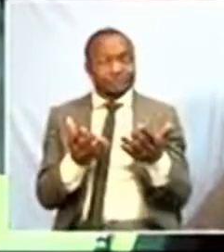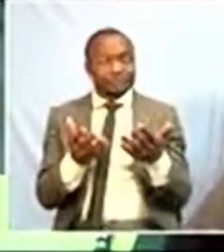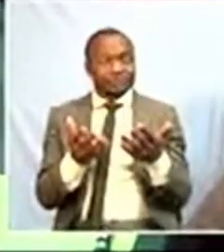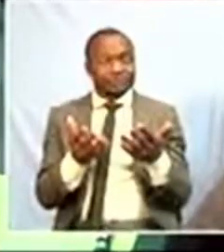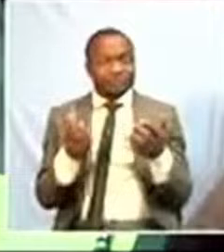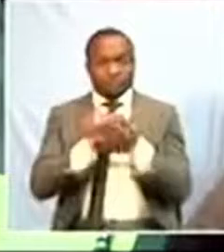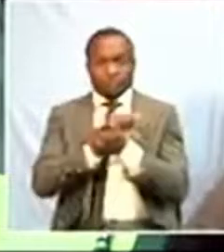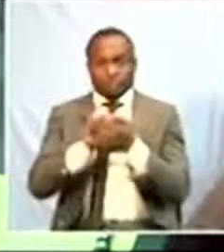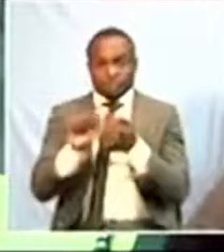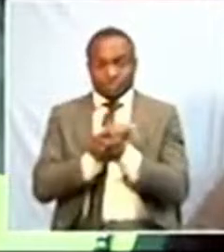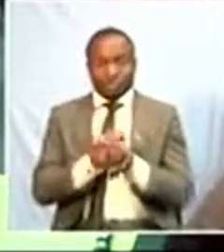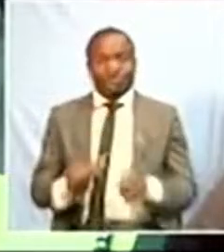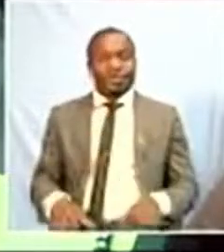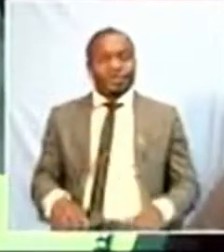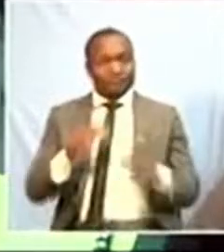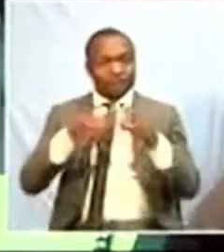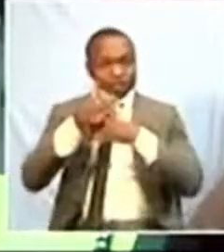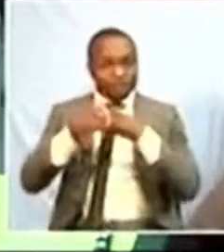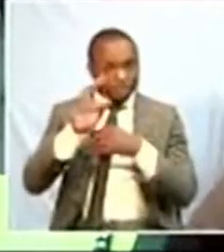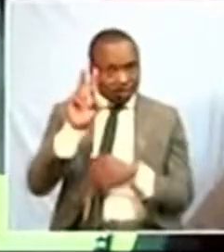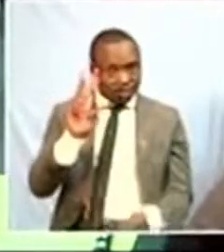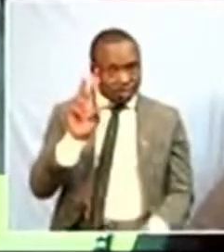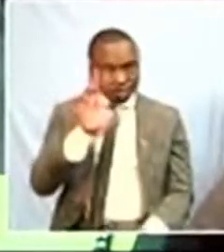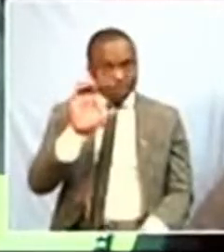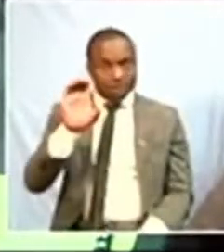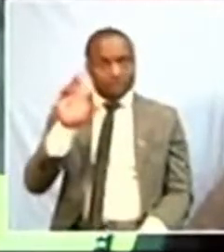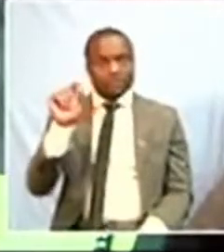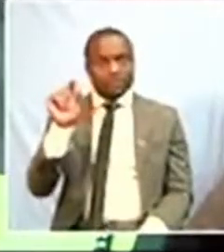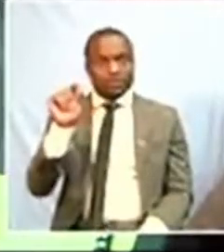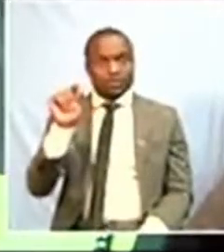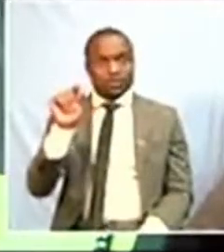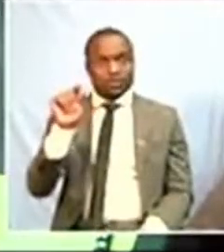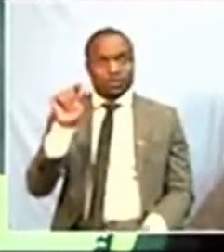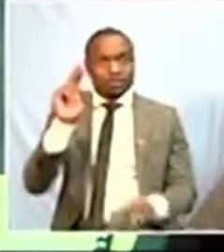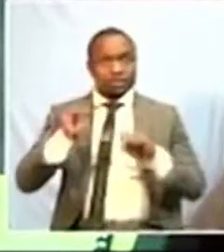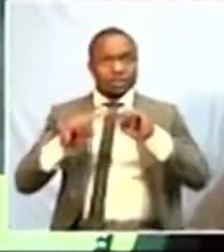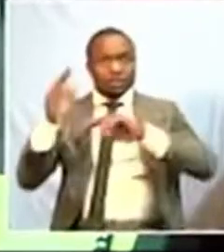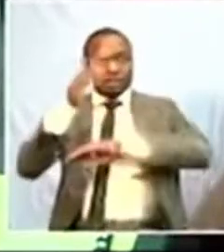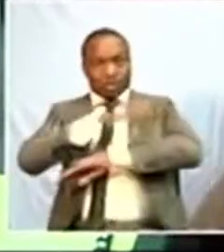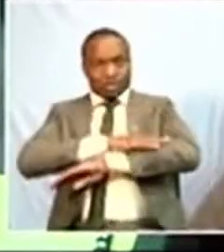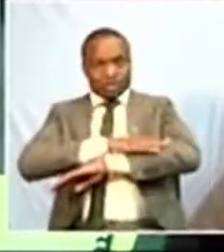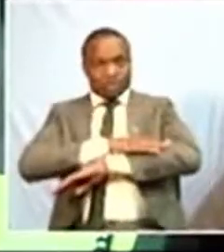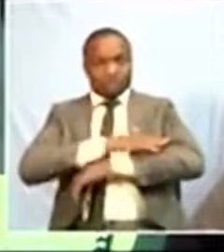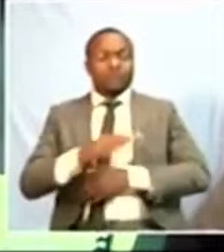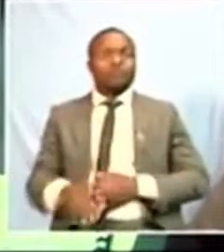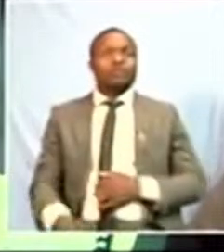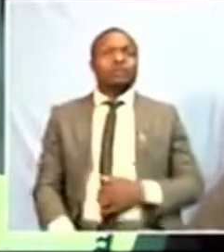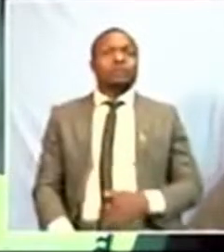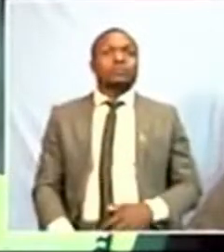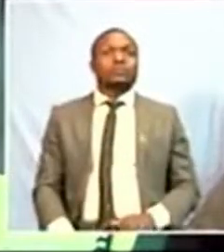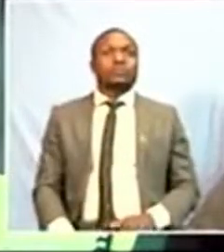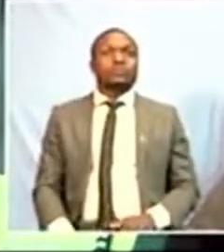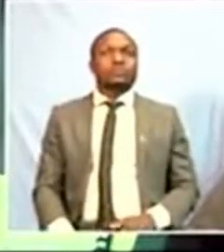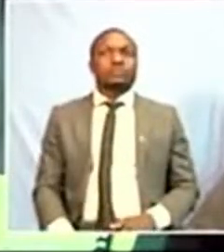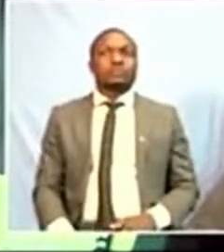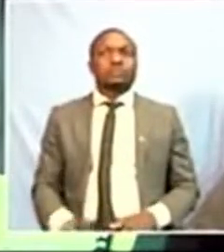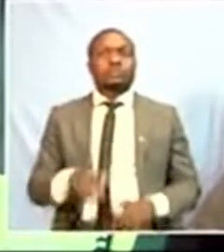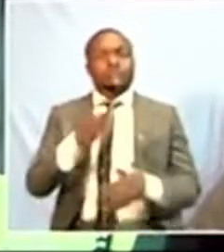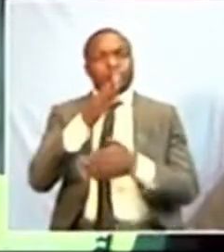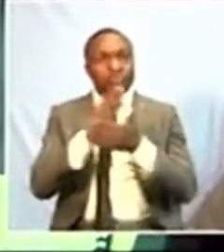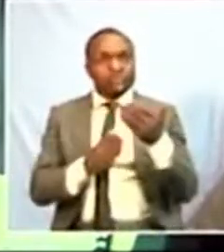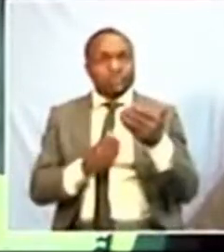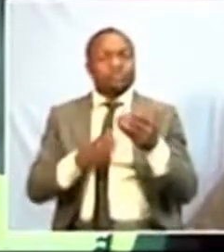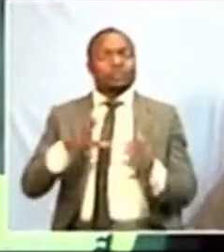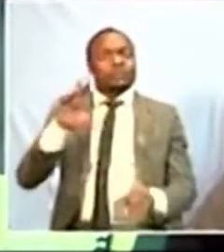a disaster. And out of the 220 desks which we received, there should be some